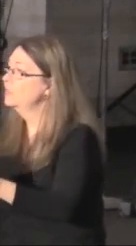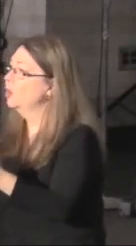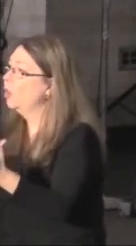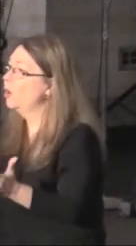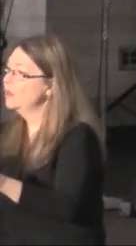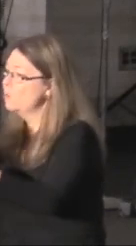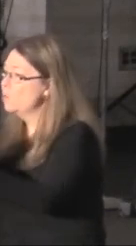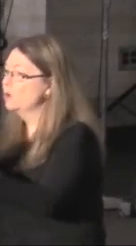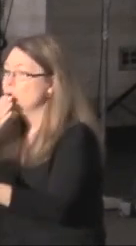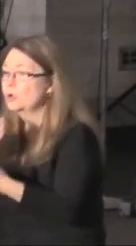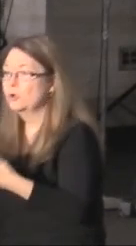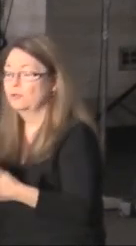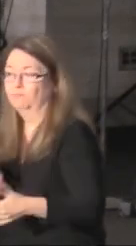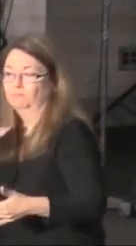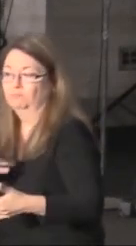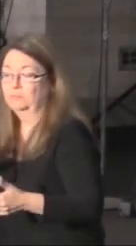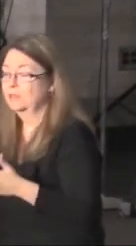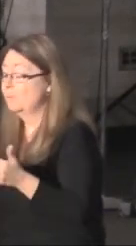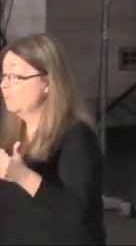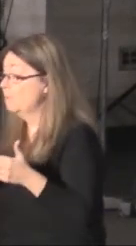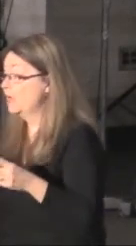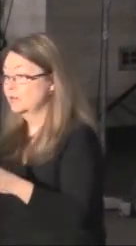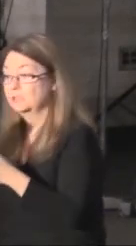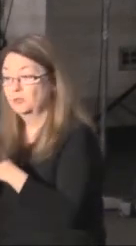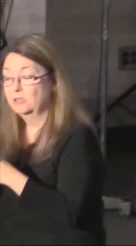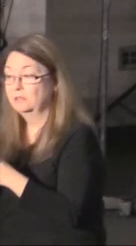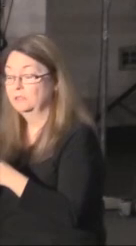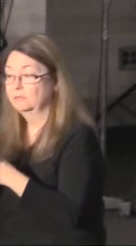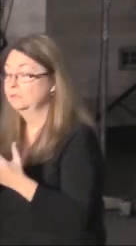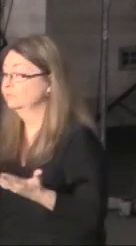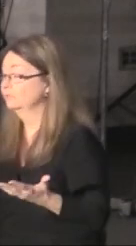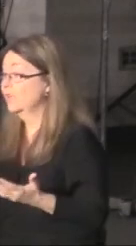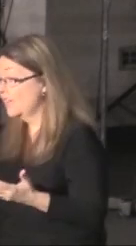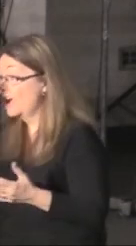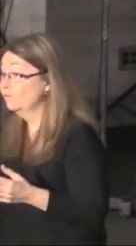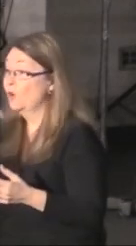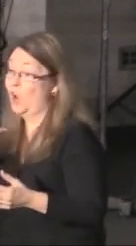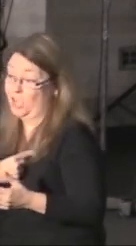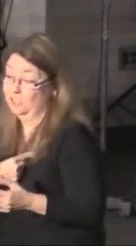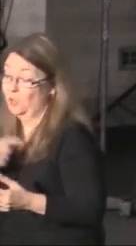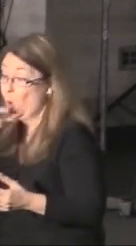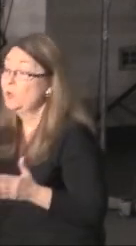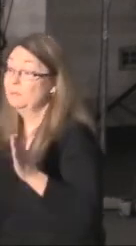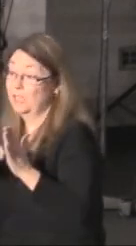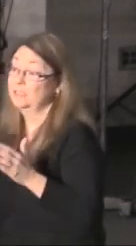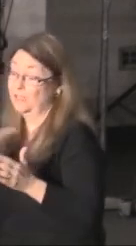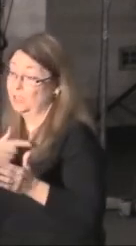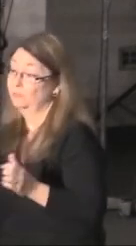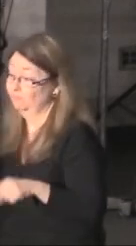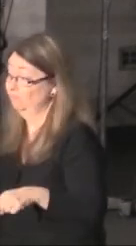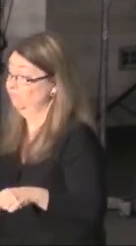goodwill, that no matter what people you're around or what circumstance you face, it remains this: God is for us. Who can be against